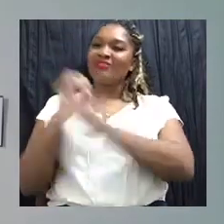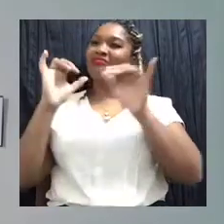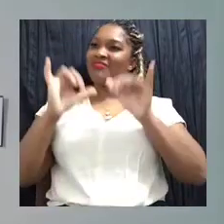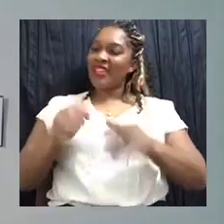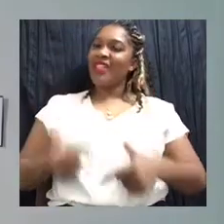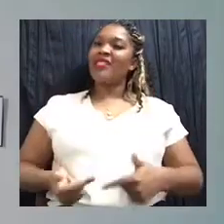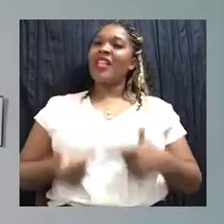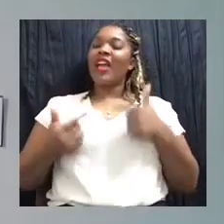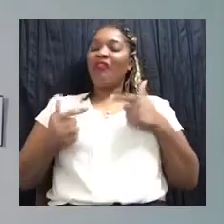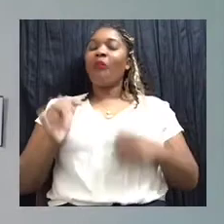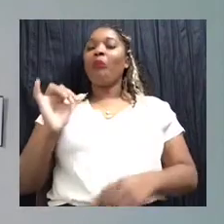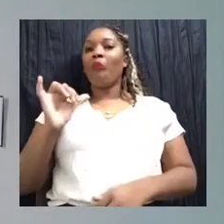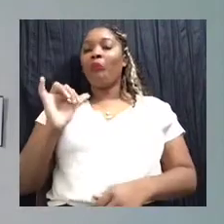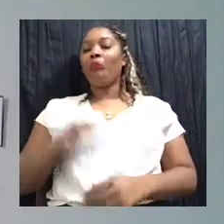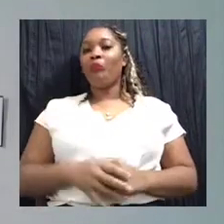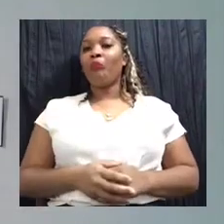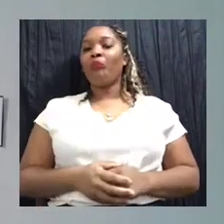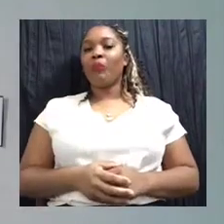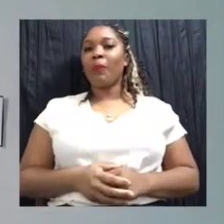alive.